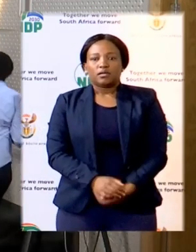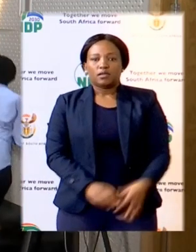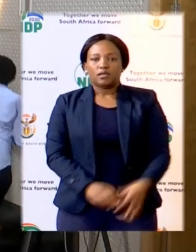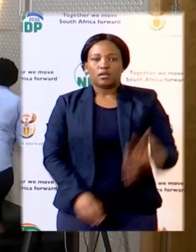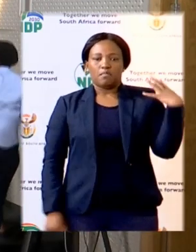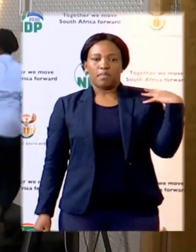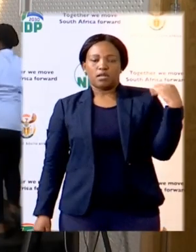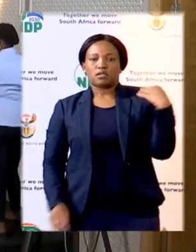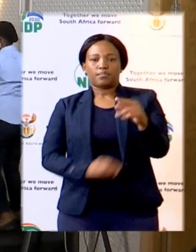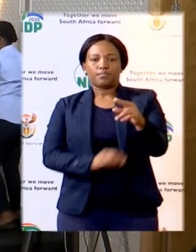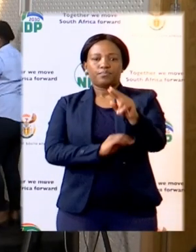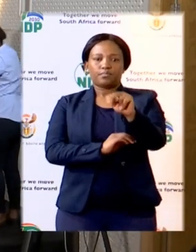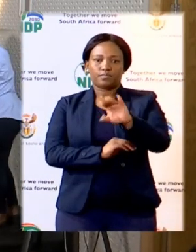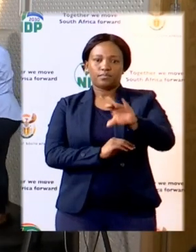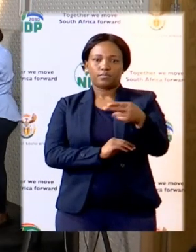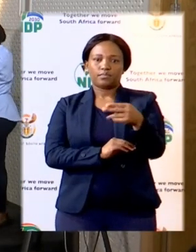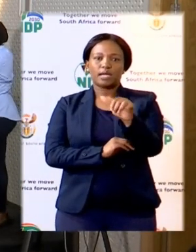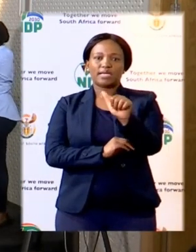Minister Ntshavheni.